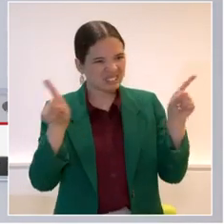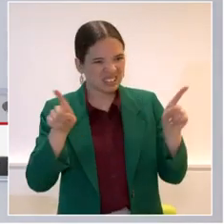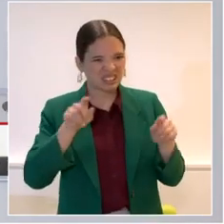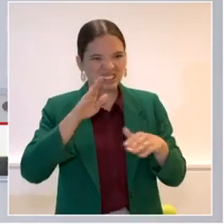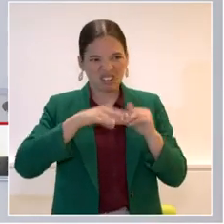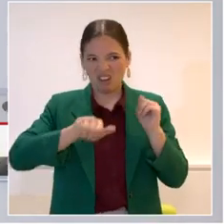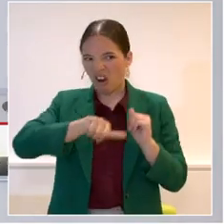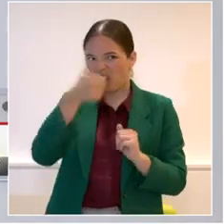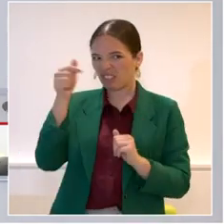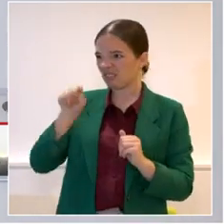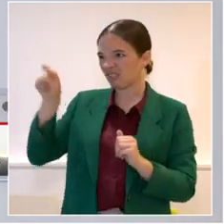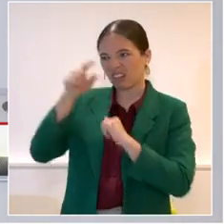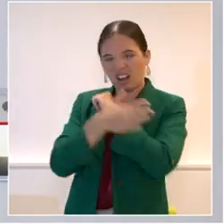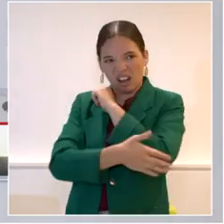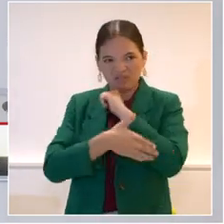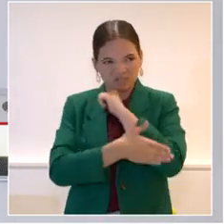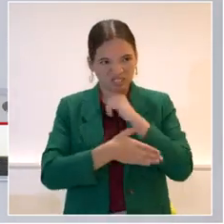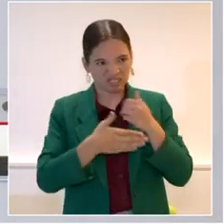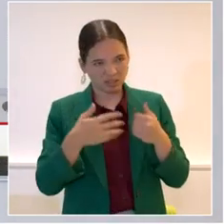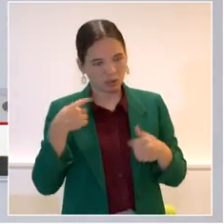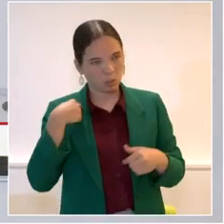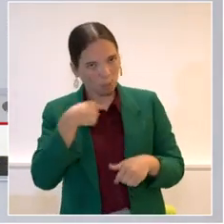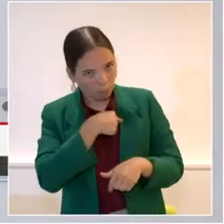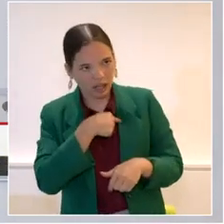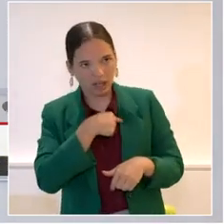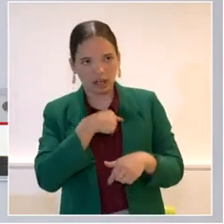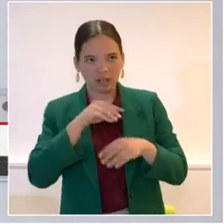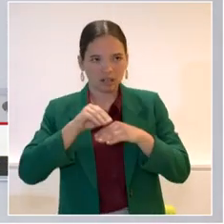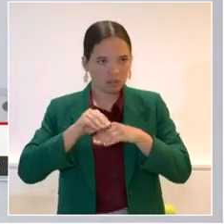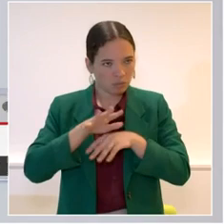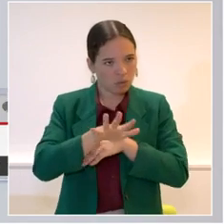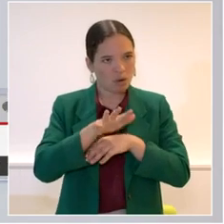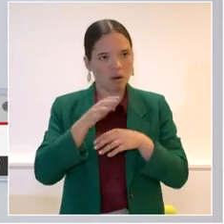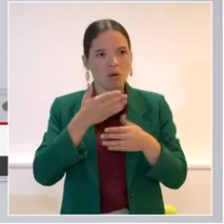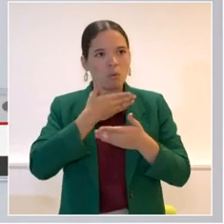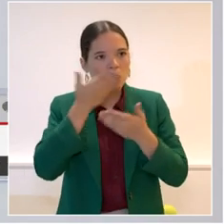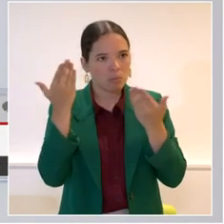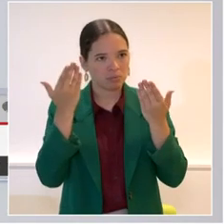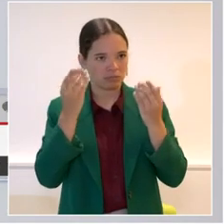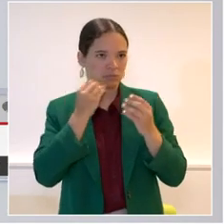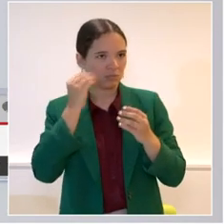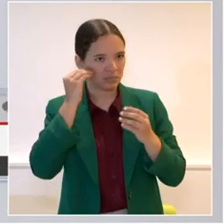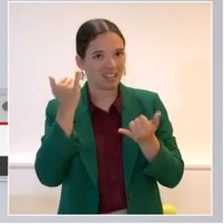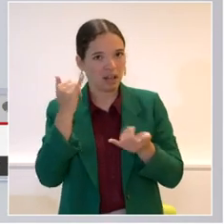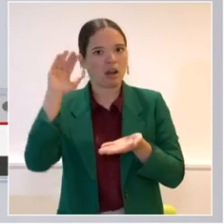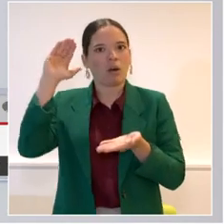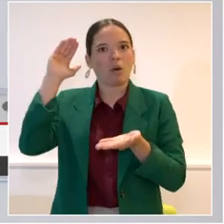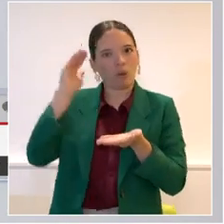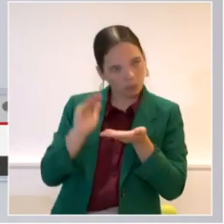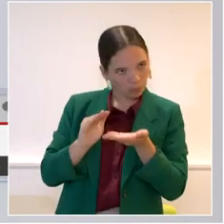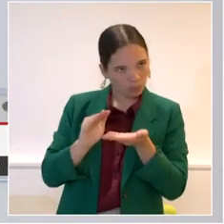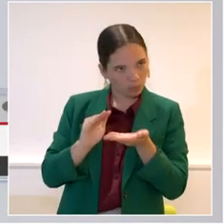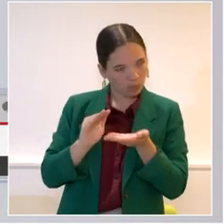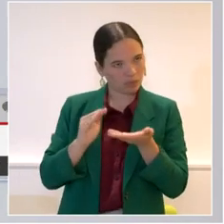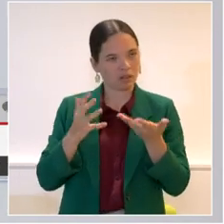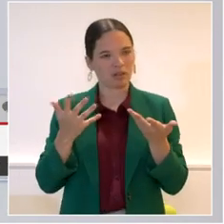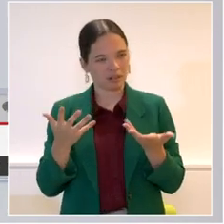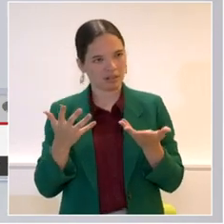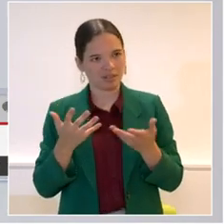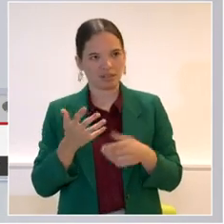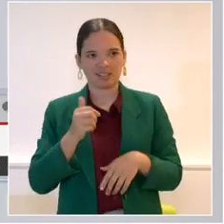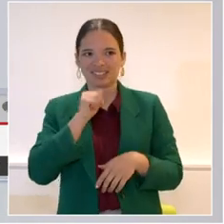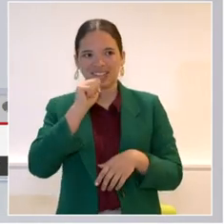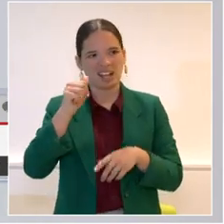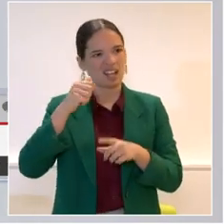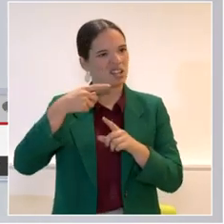family homelessness. And it's not because rent is more affordable than it used to be, or wages have caught up to rents